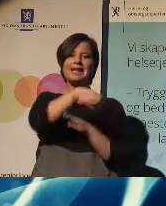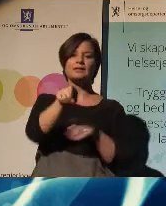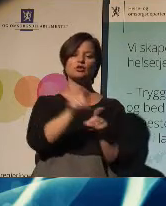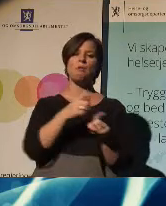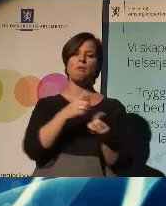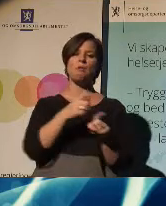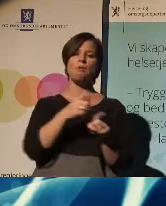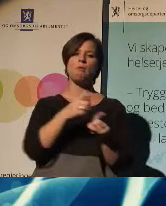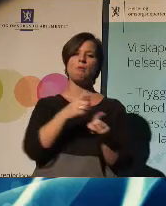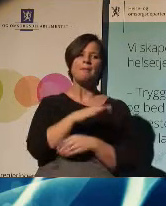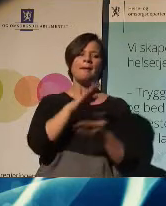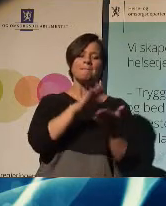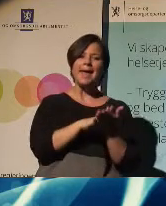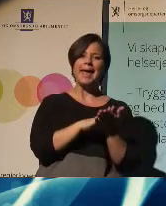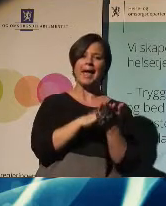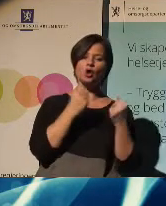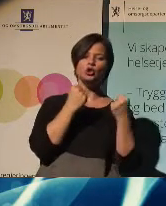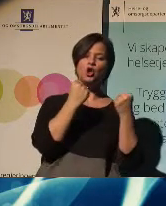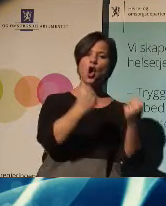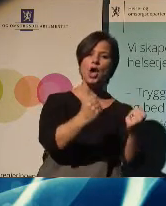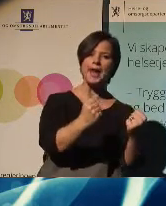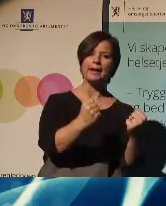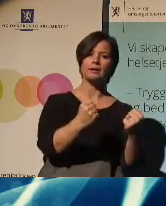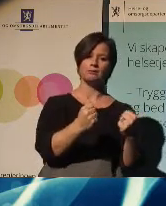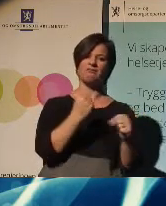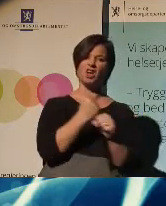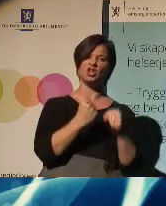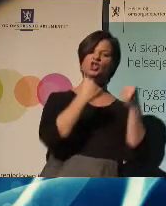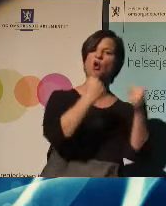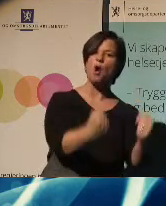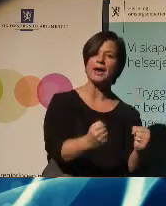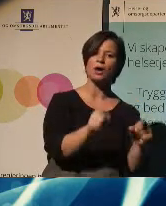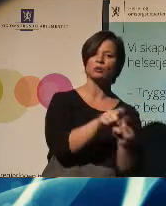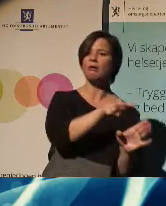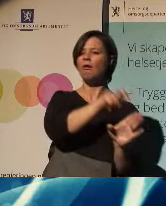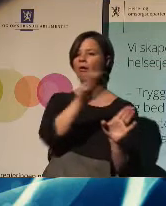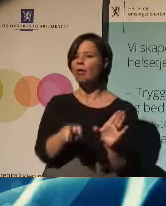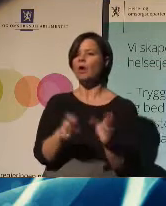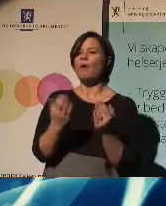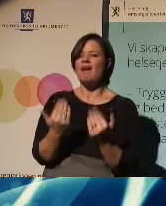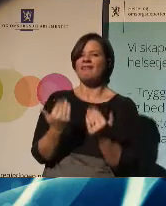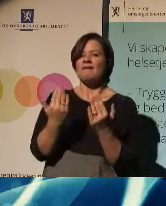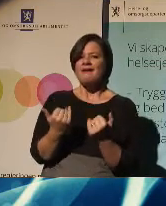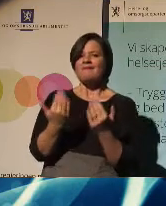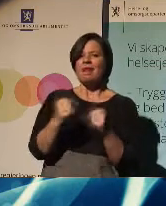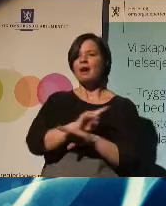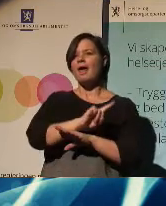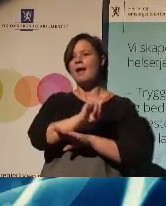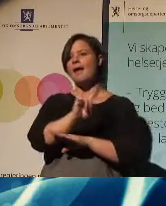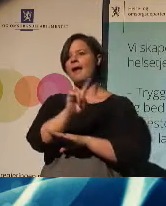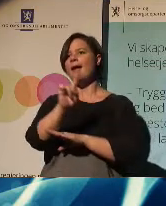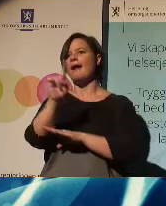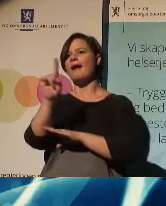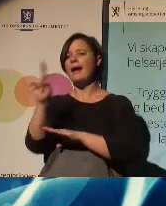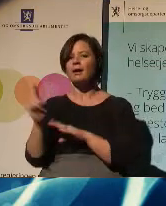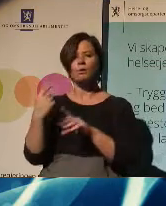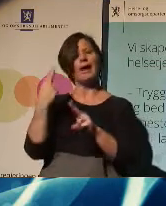along bumpy roads, wait for hours in waiting rooms to see the physician for 10 minutes and then drive all the way